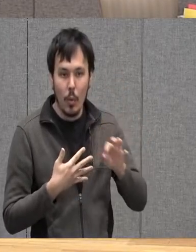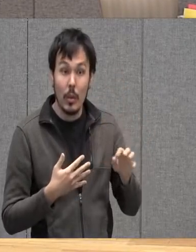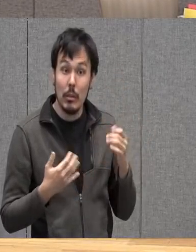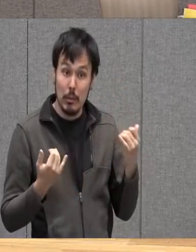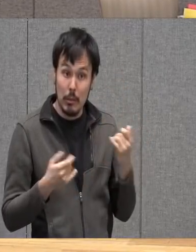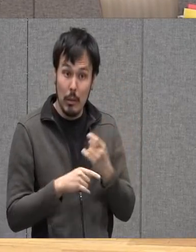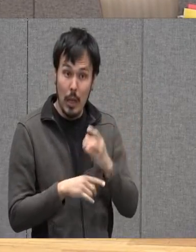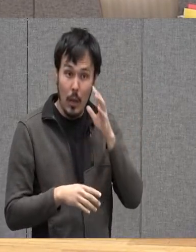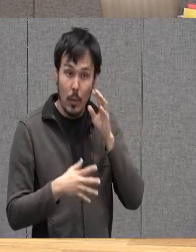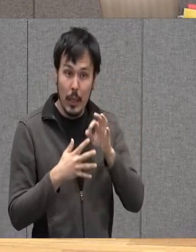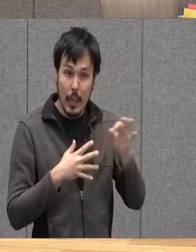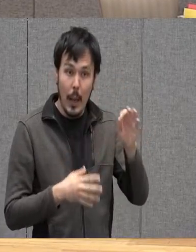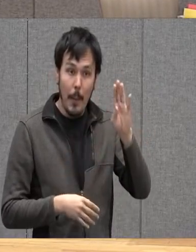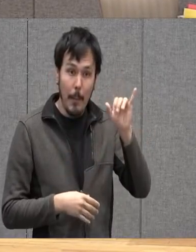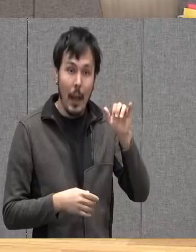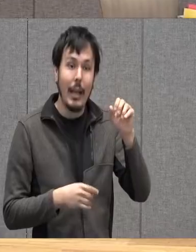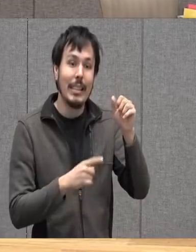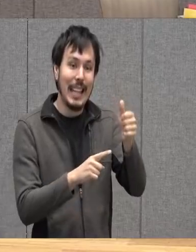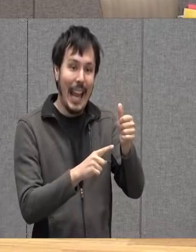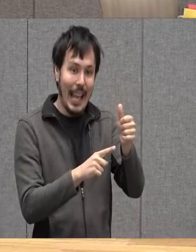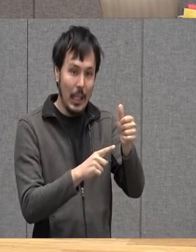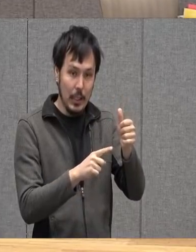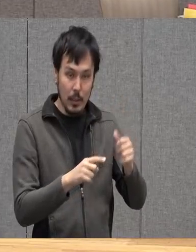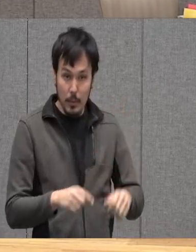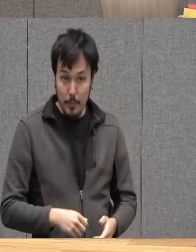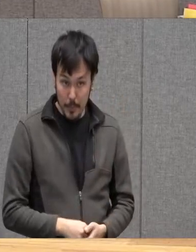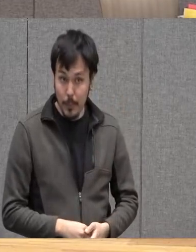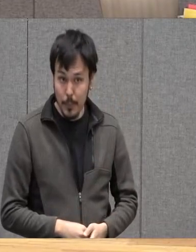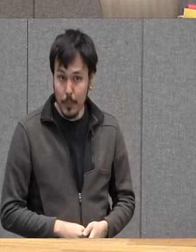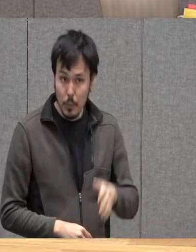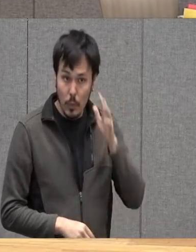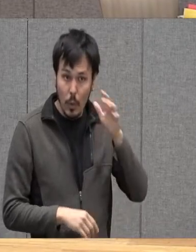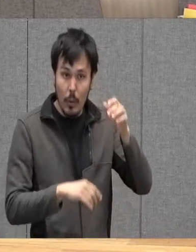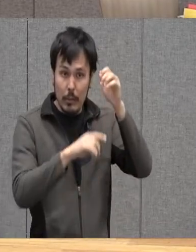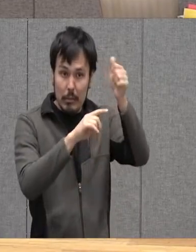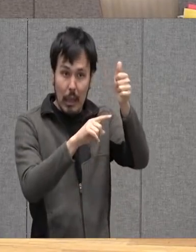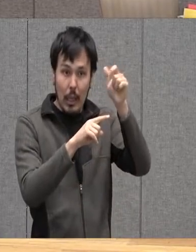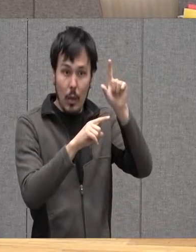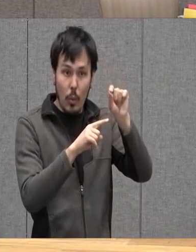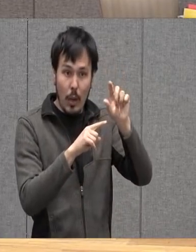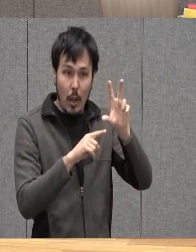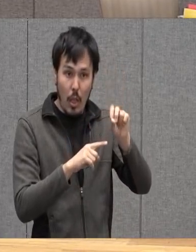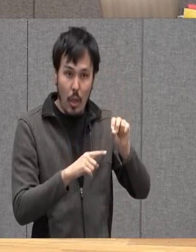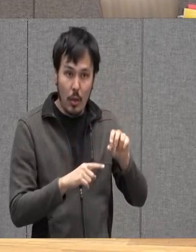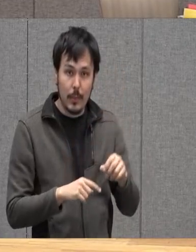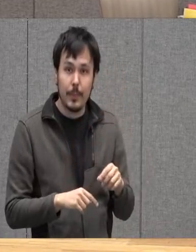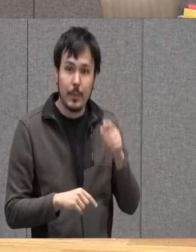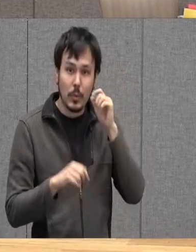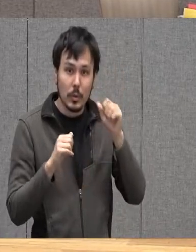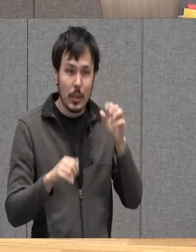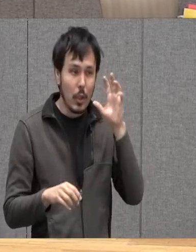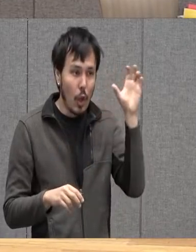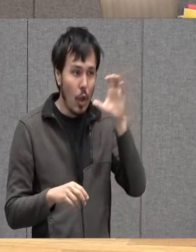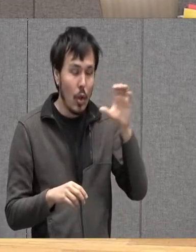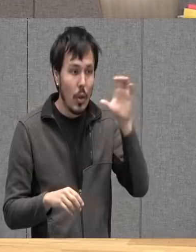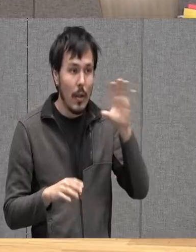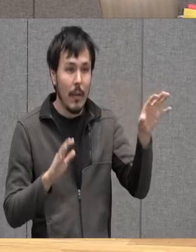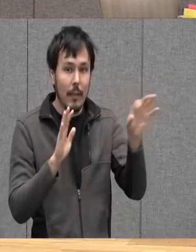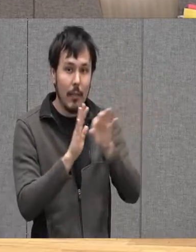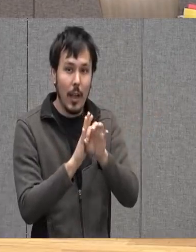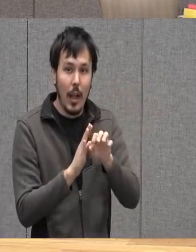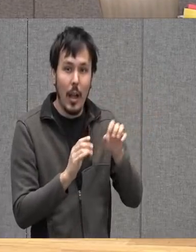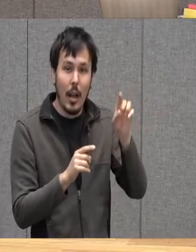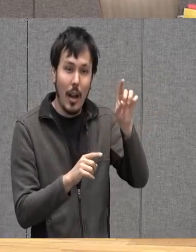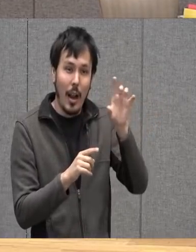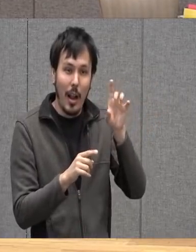by tens, just to kind of get warmed up, right? So we'll find 10 on our hundreds chart, which is right here, or 200 chart. And when we